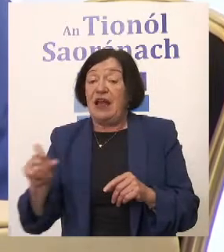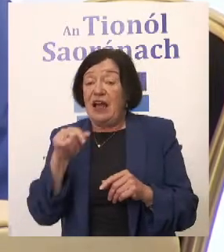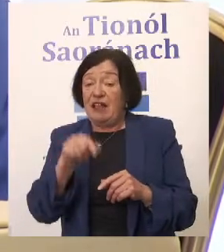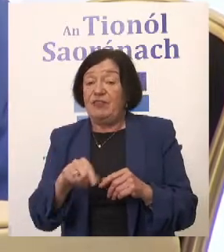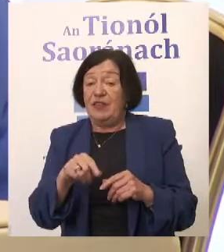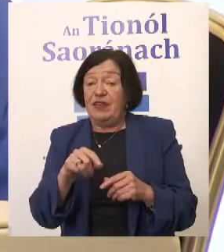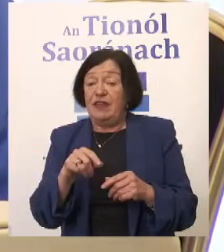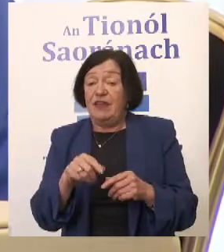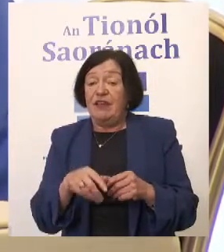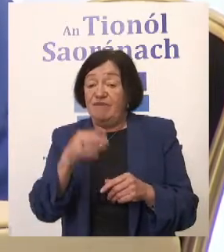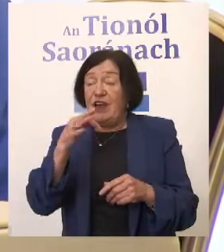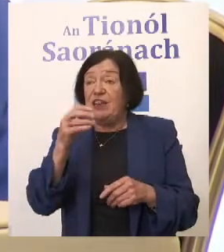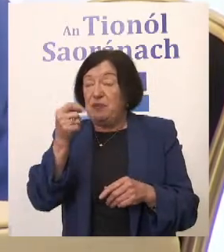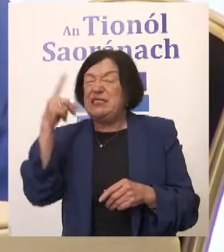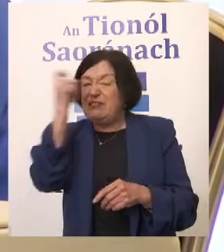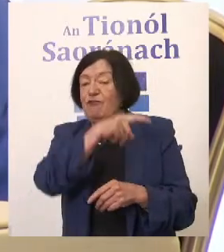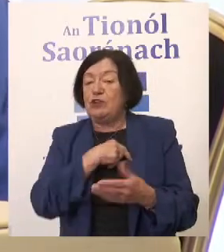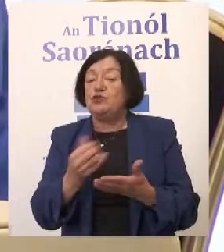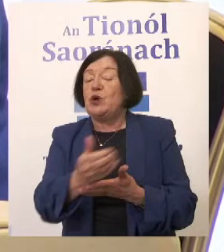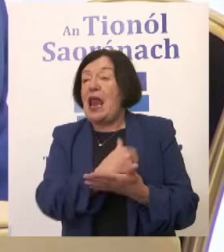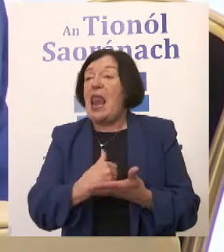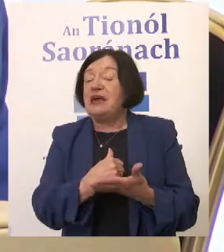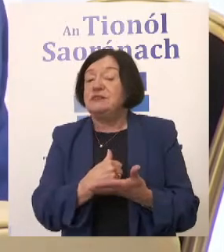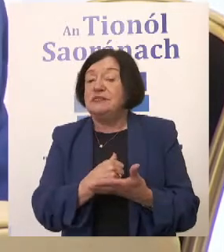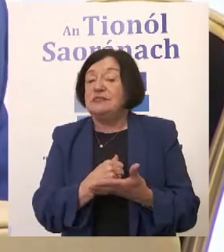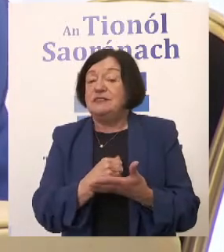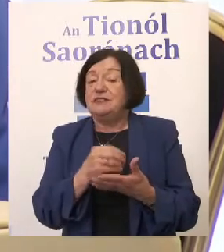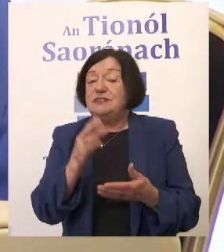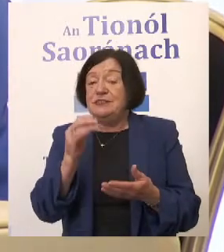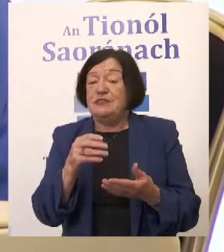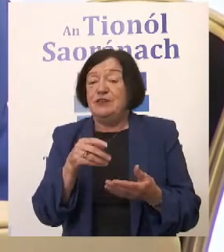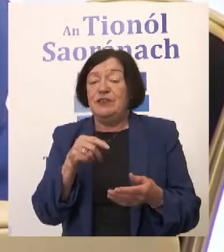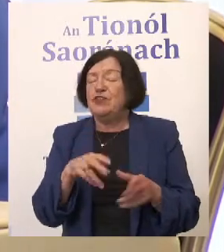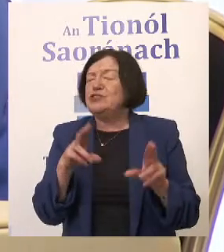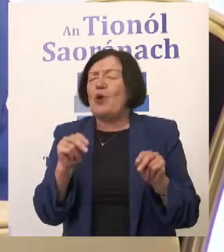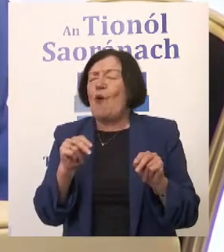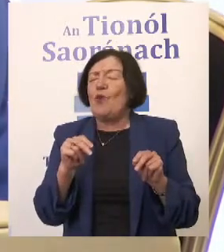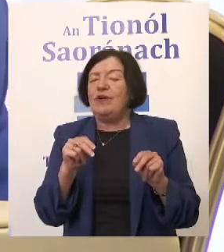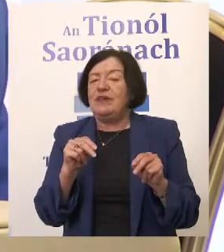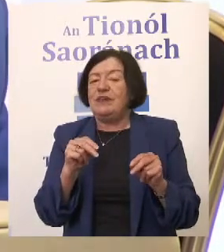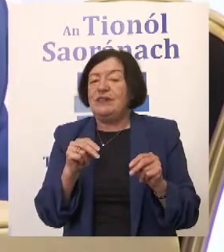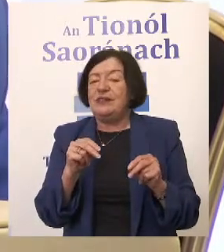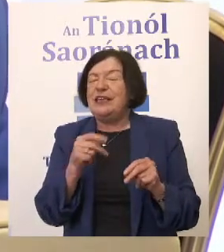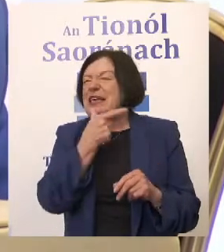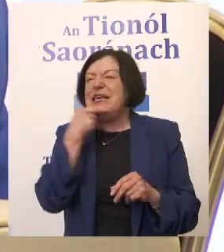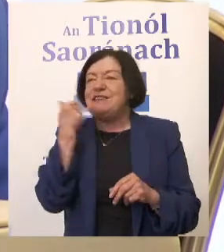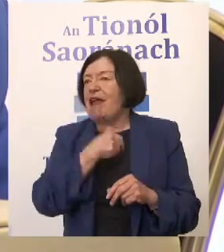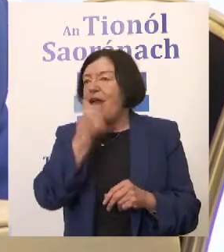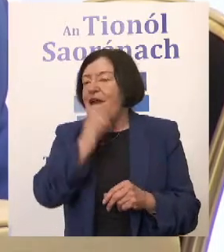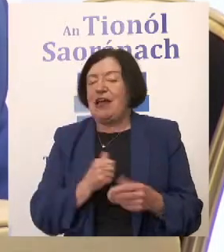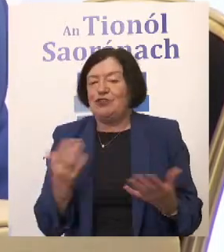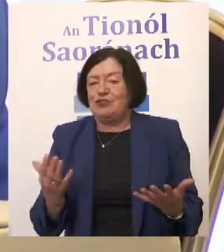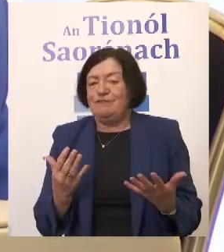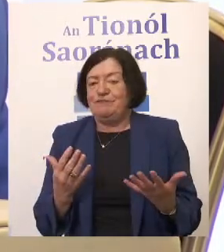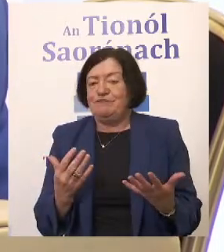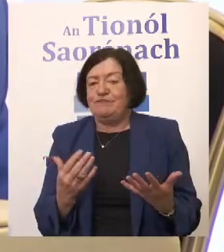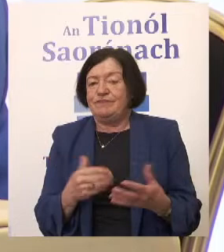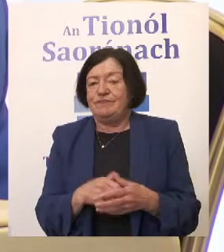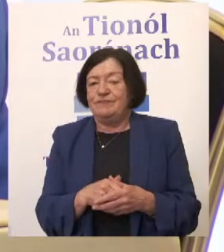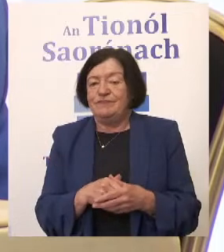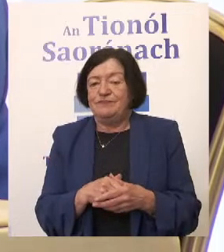they find it a little bit difficult to collect the bin charges. So there's no easy solutions to those kinds